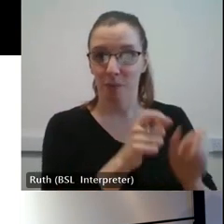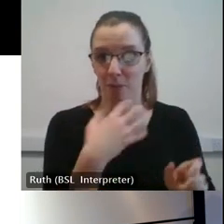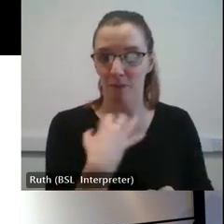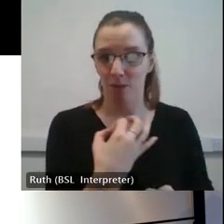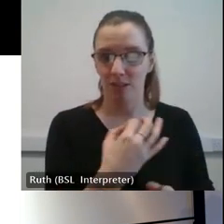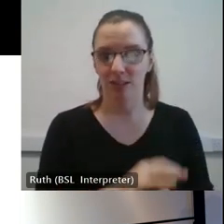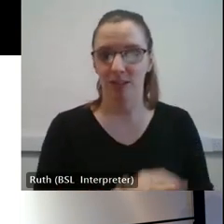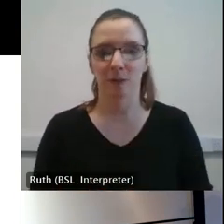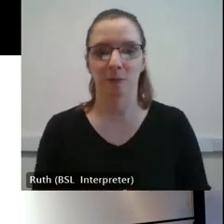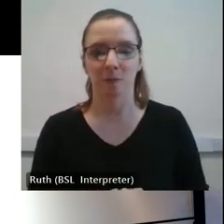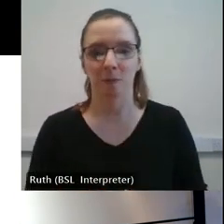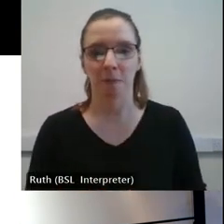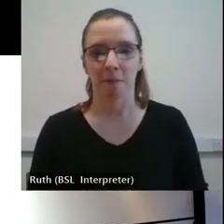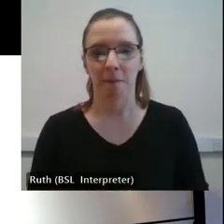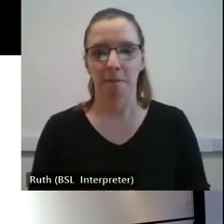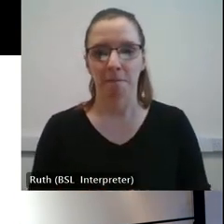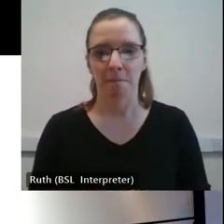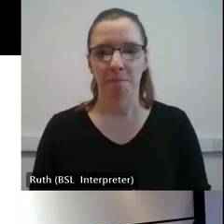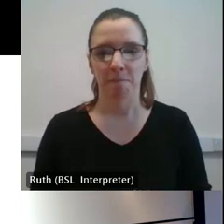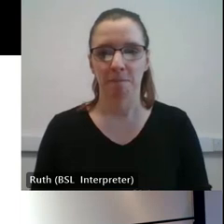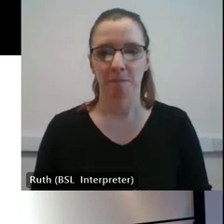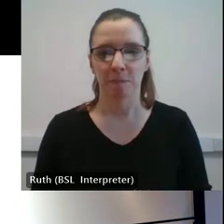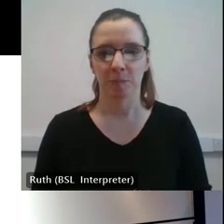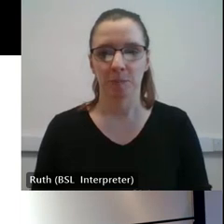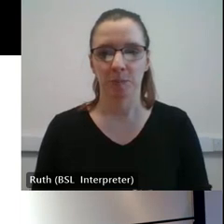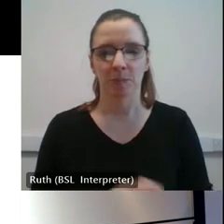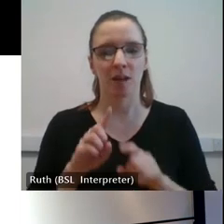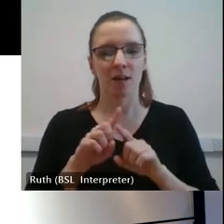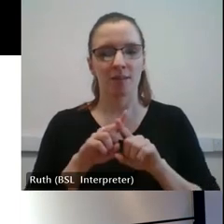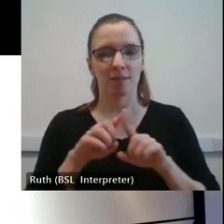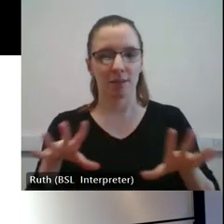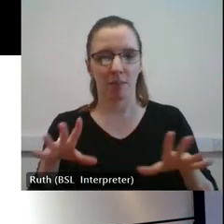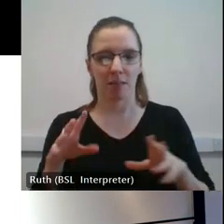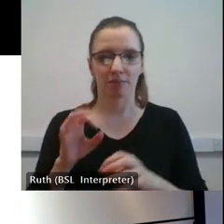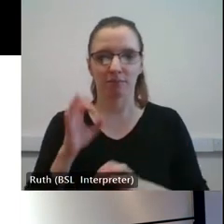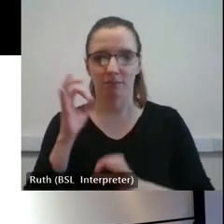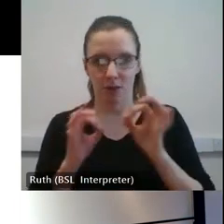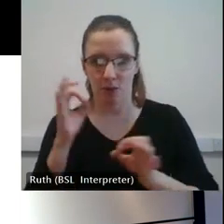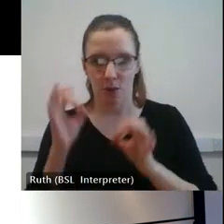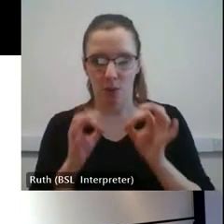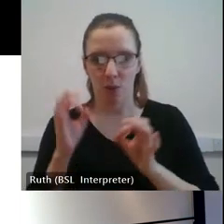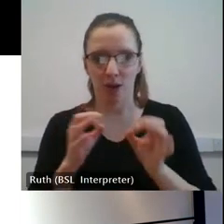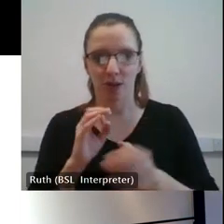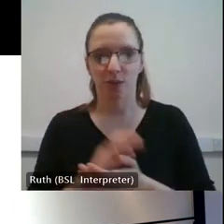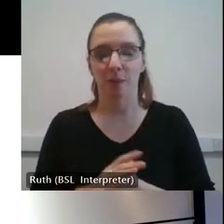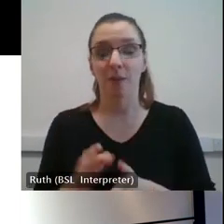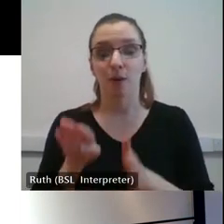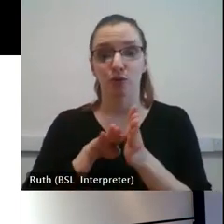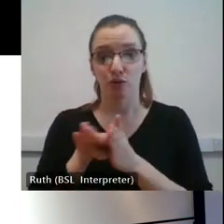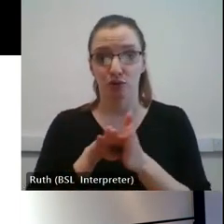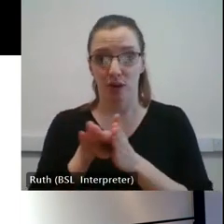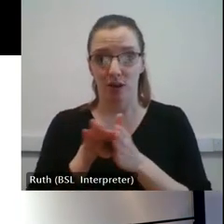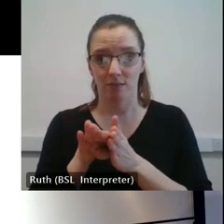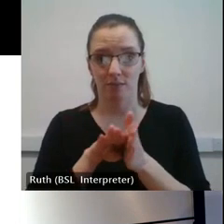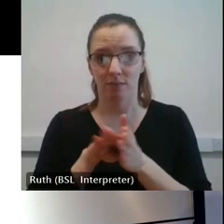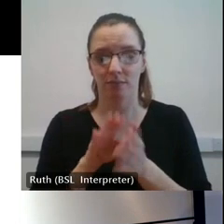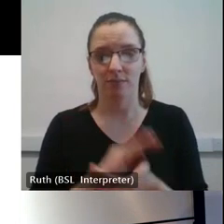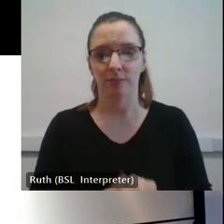Okay, so kind of on that similar thought path, there's a question around about training and the offer of training.